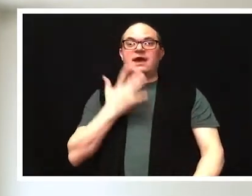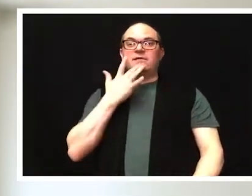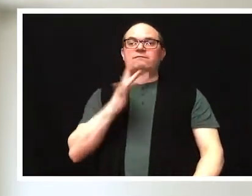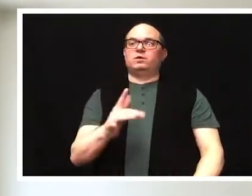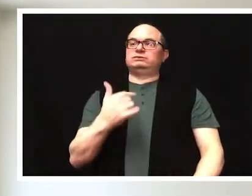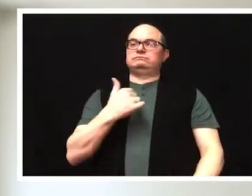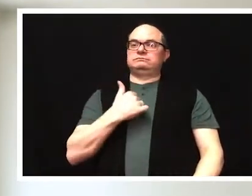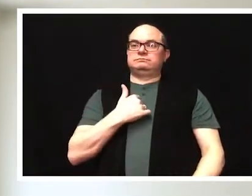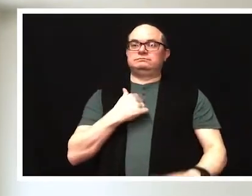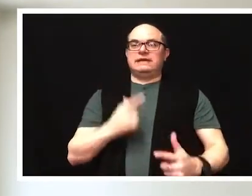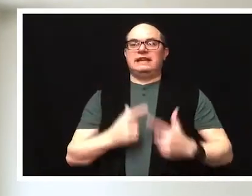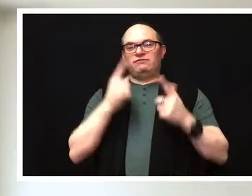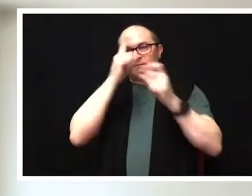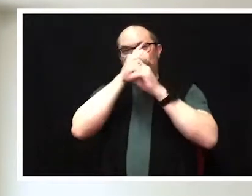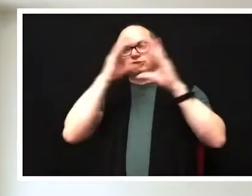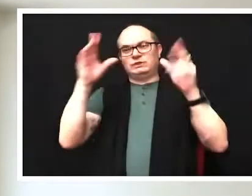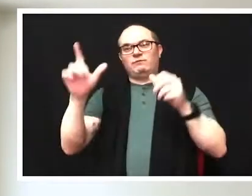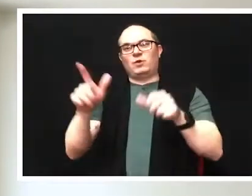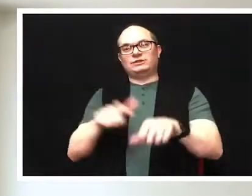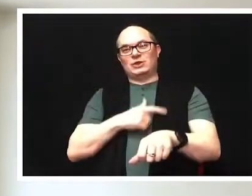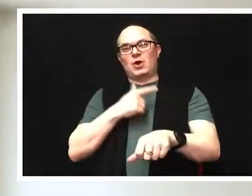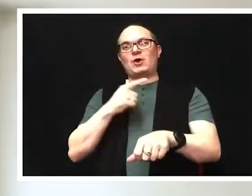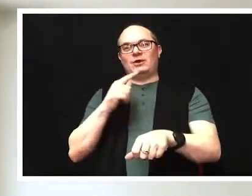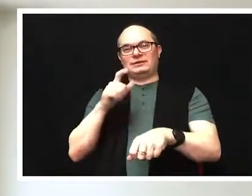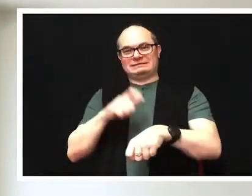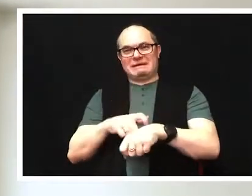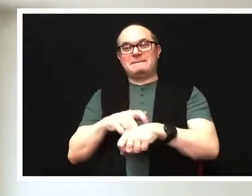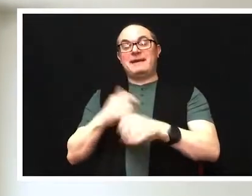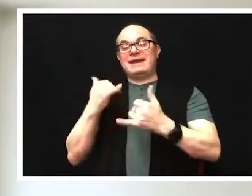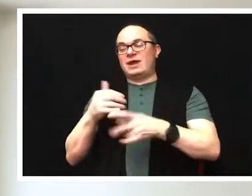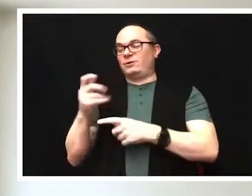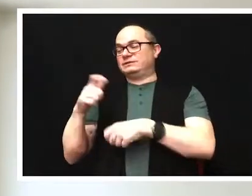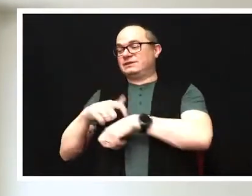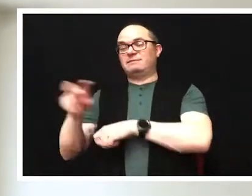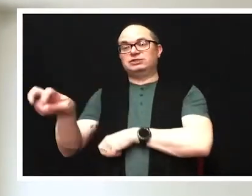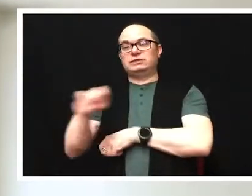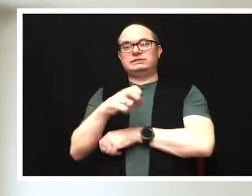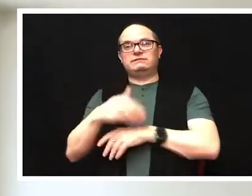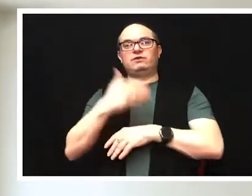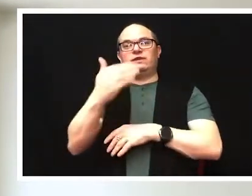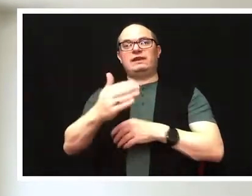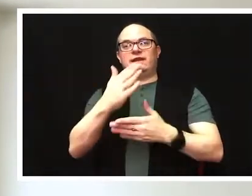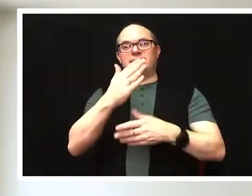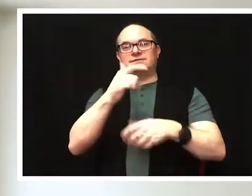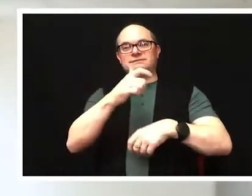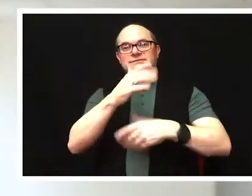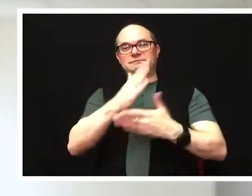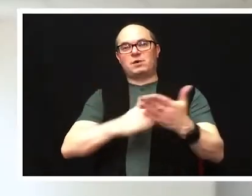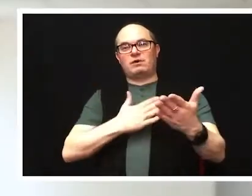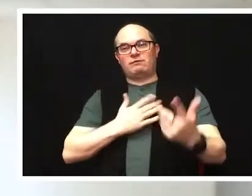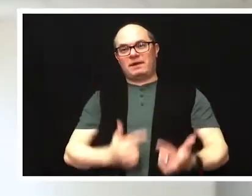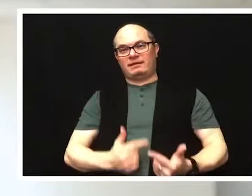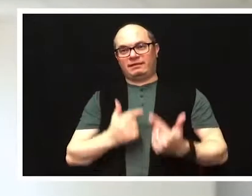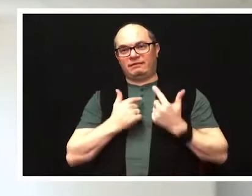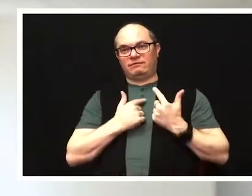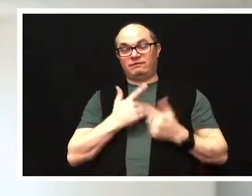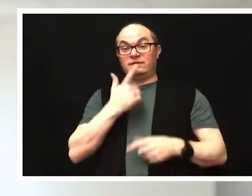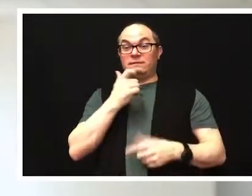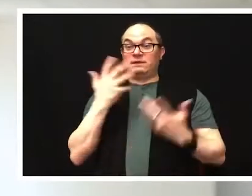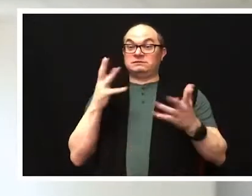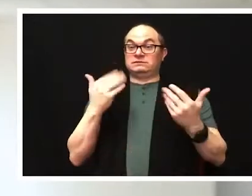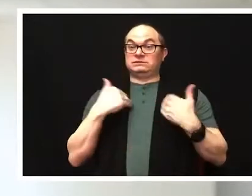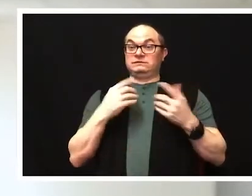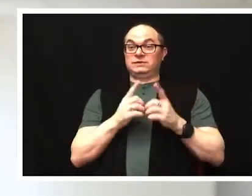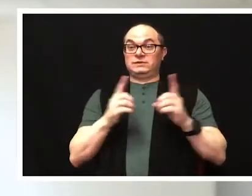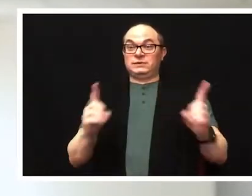fortunate to get to live out my dream for as long as I did, and now was time to transition into my next phase of life. Because I already had